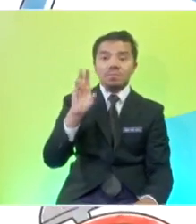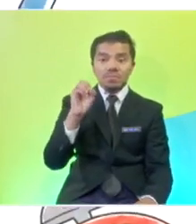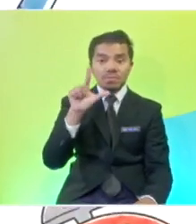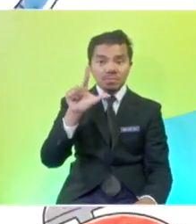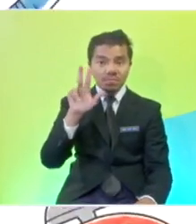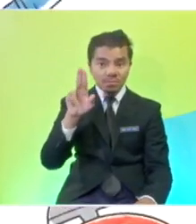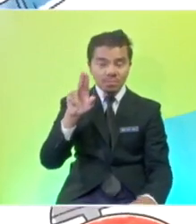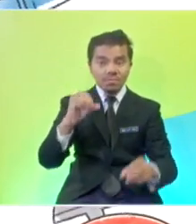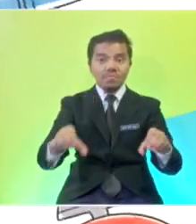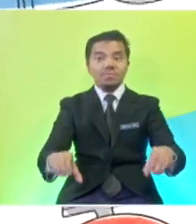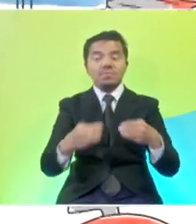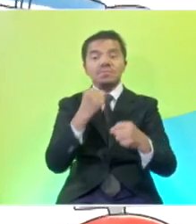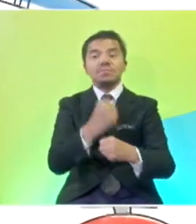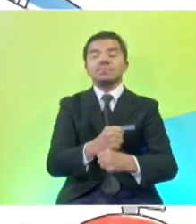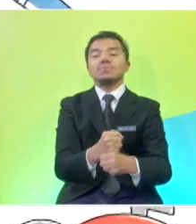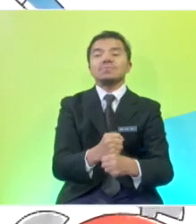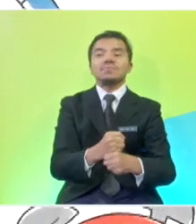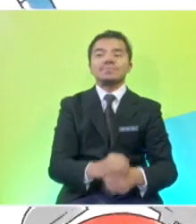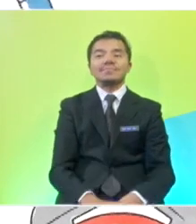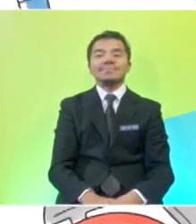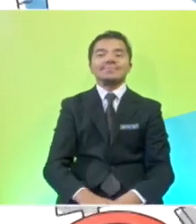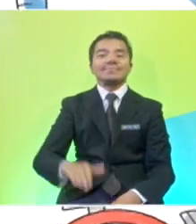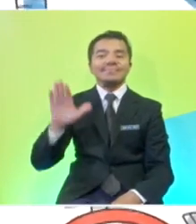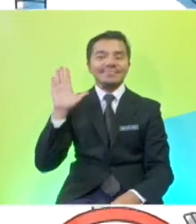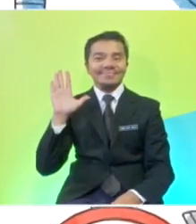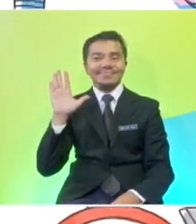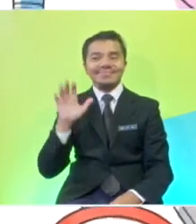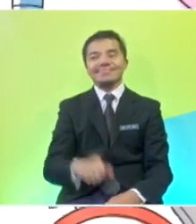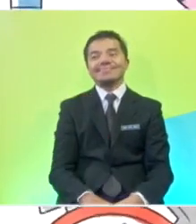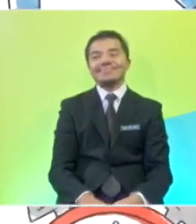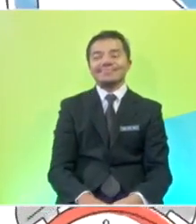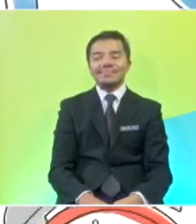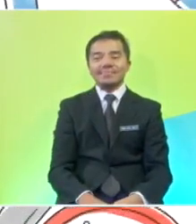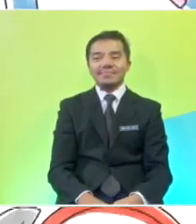try? Wow, everyone raised his hand. Okay, how about Haziq? Yes.